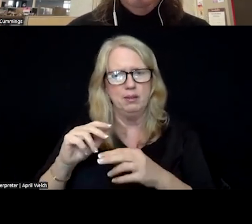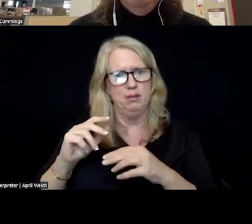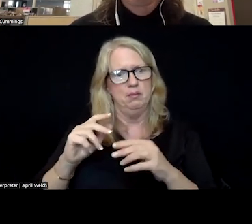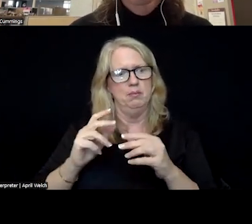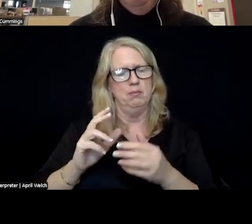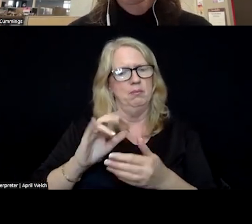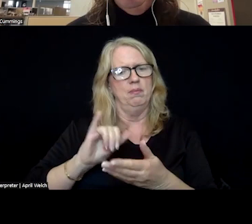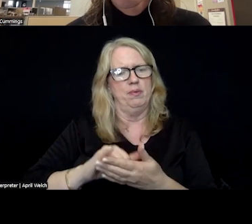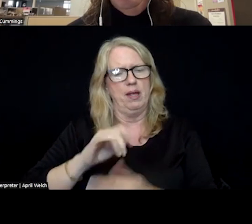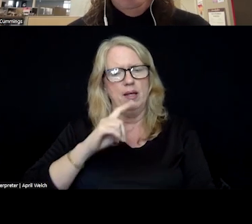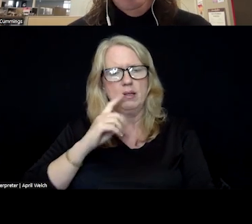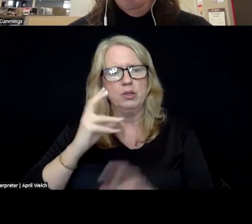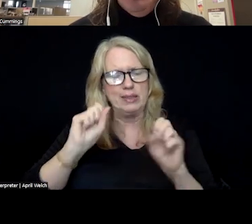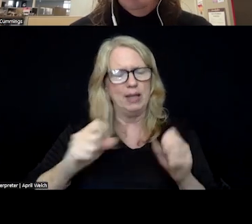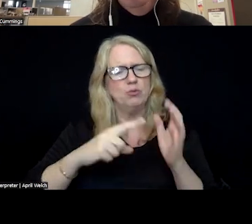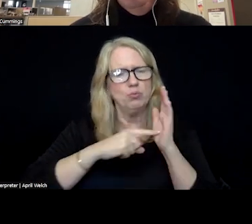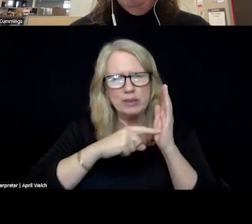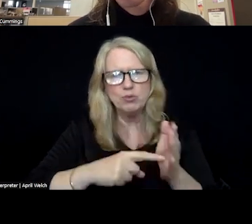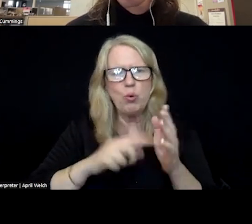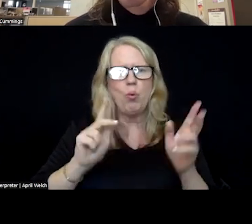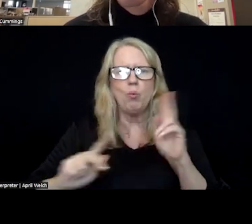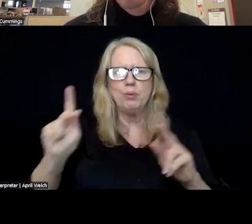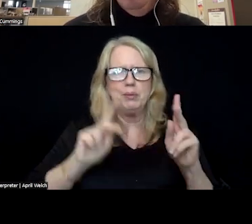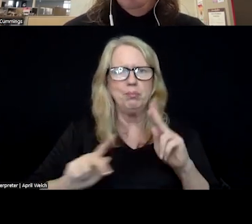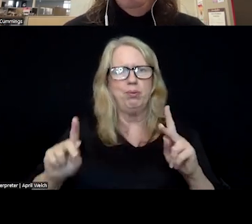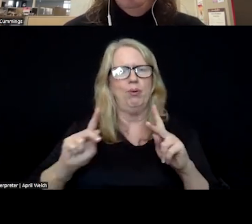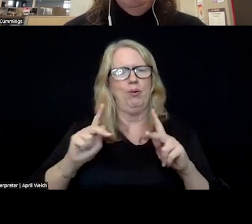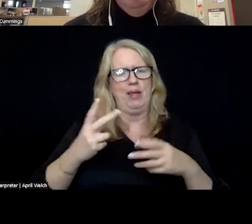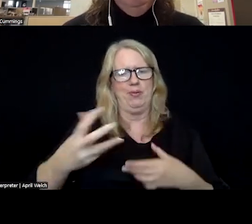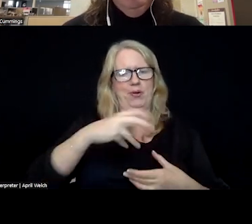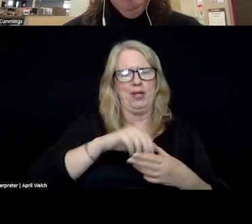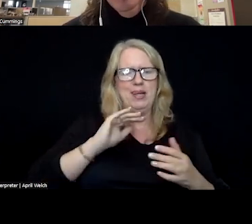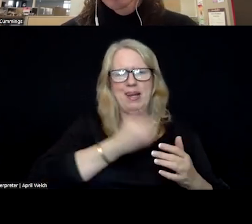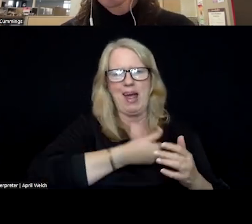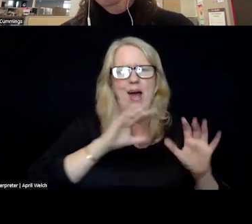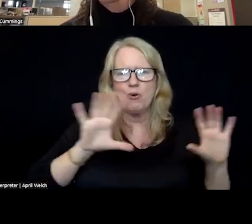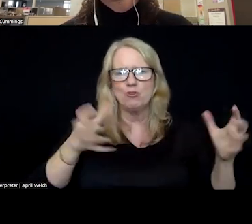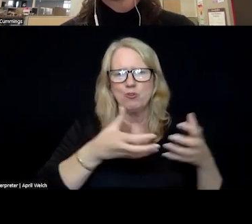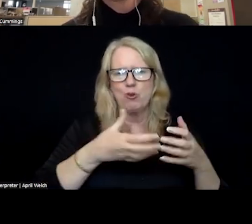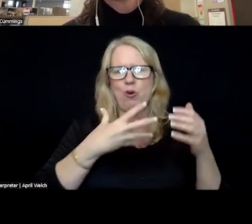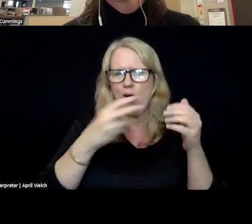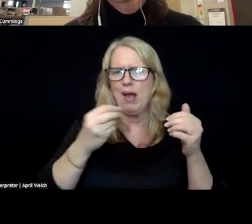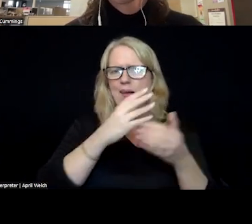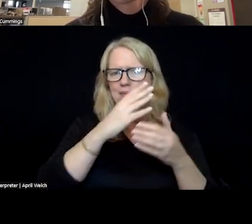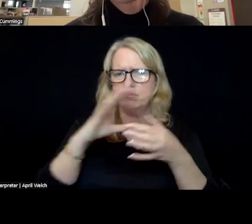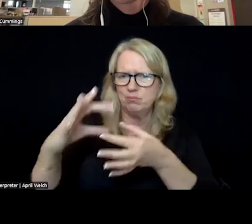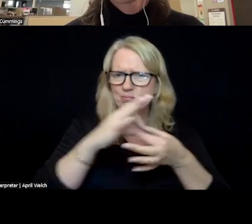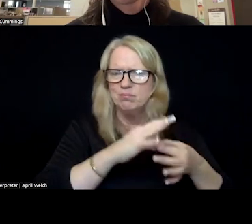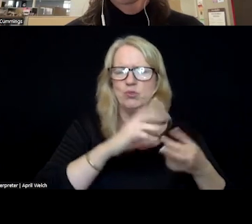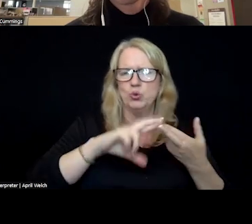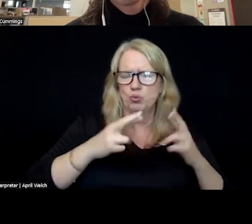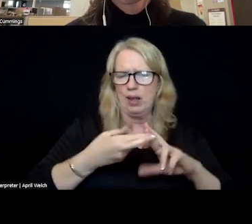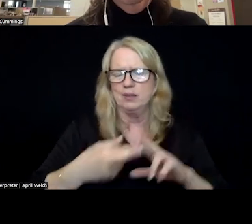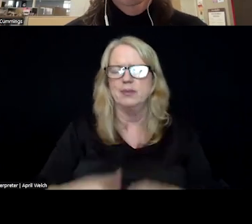we can show folks that they're a part of our circle and that we view them as our relatives. And another key piece